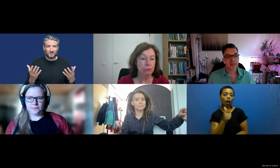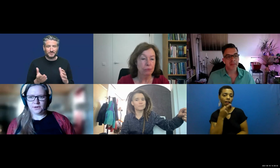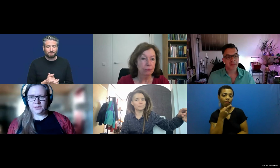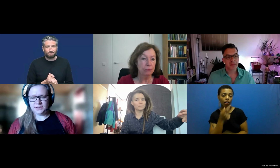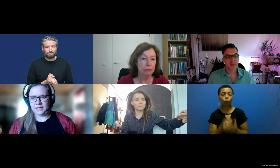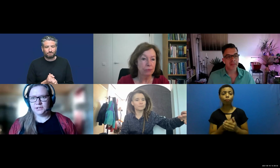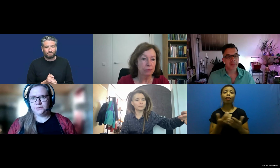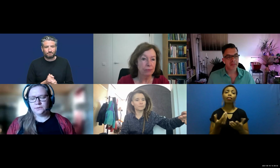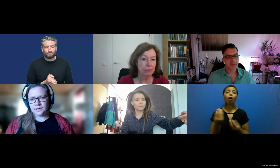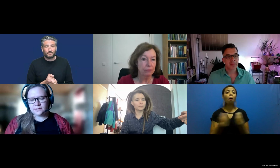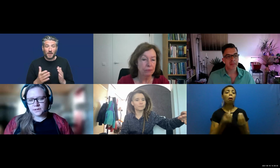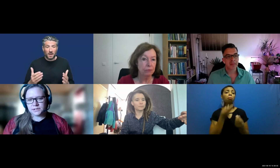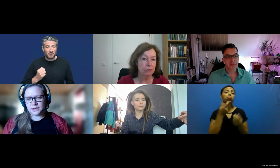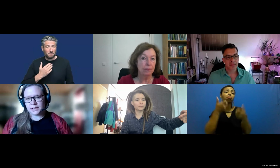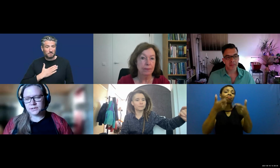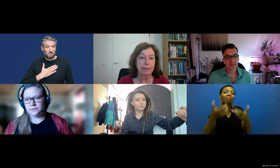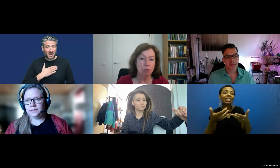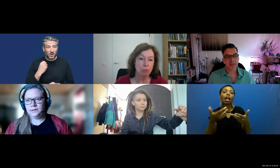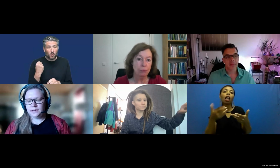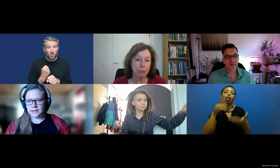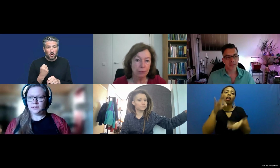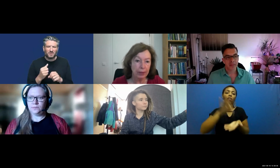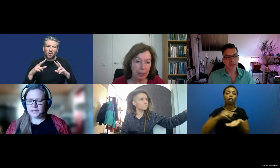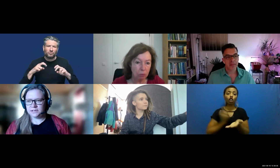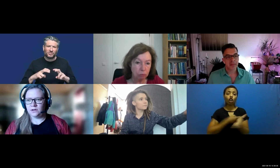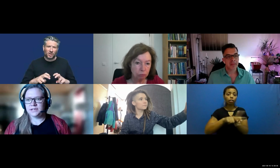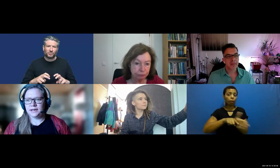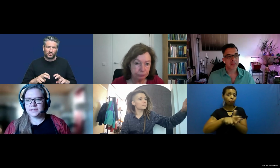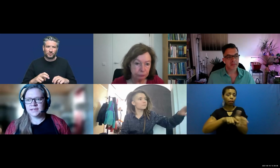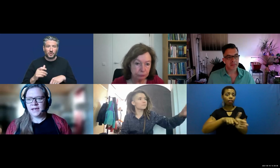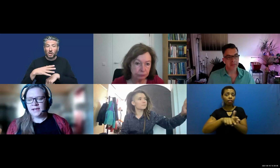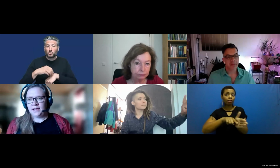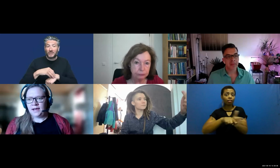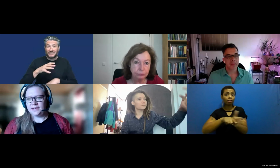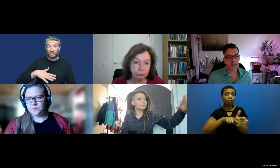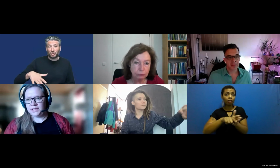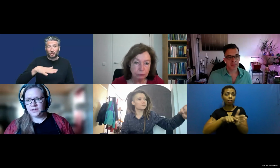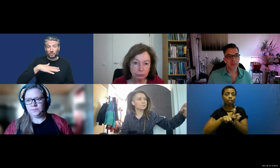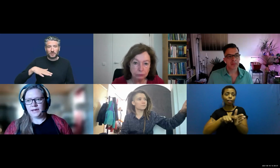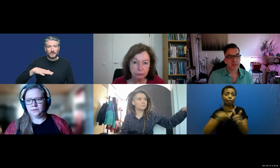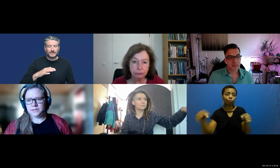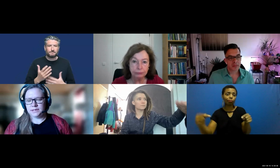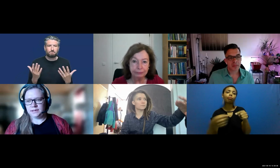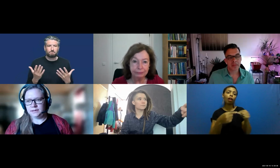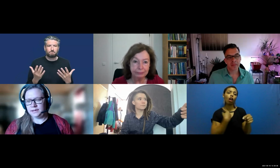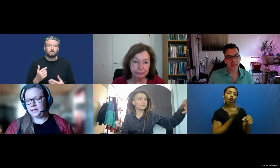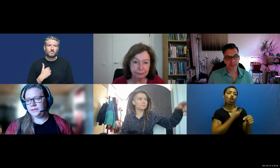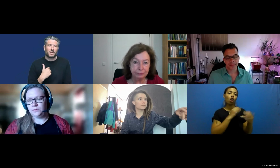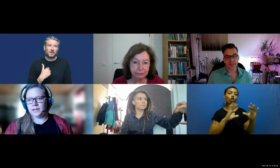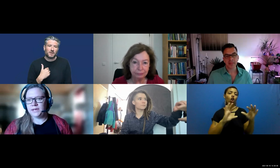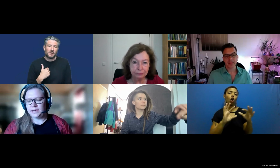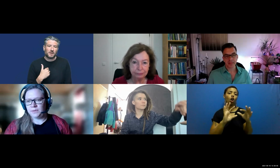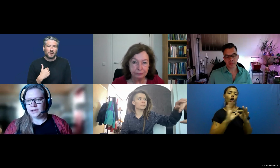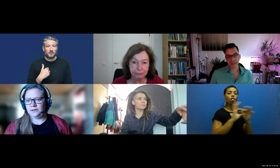Well, the work that I do, the research that I do in the Swedish context has been about health